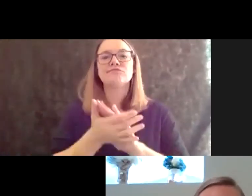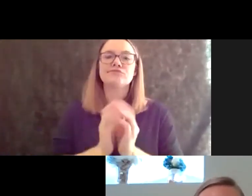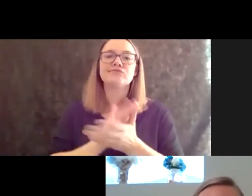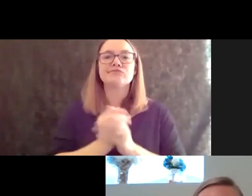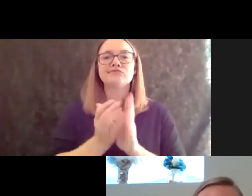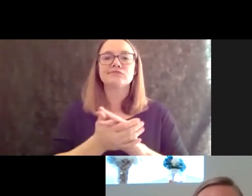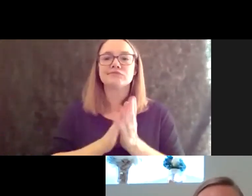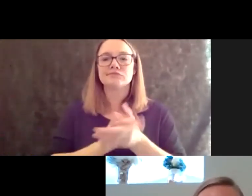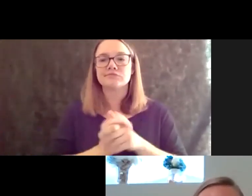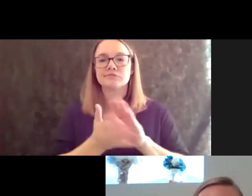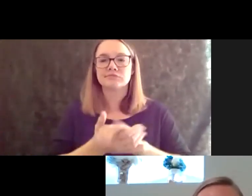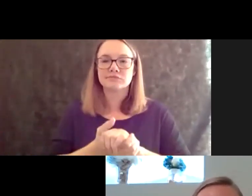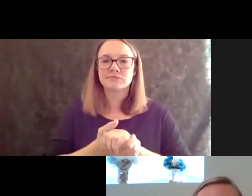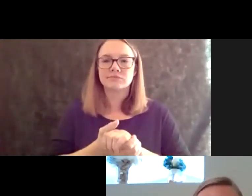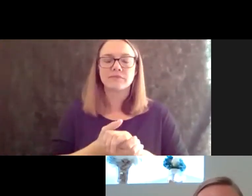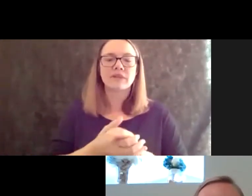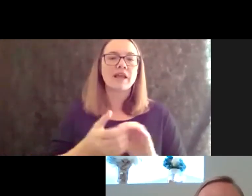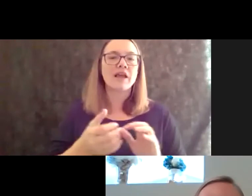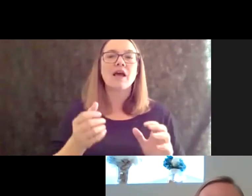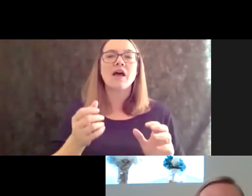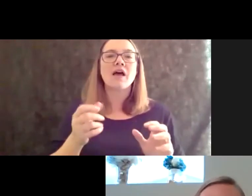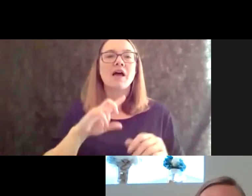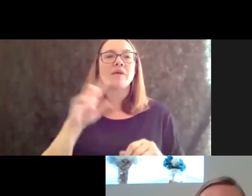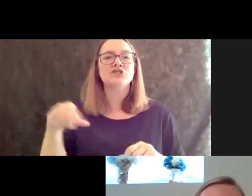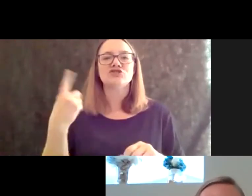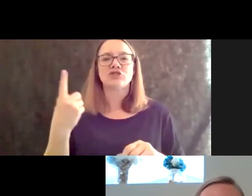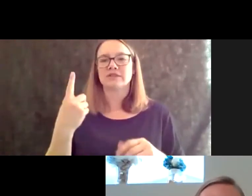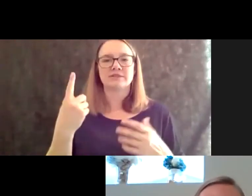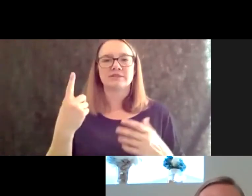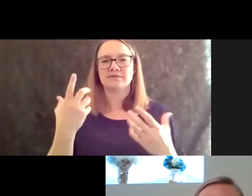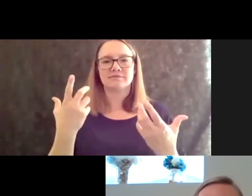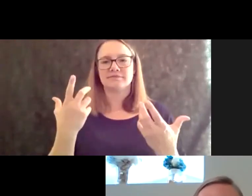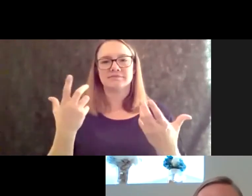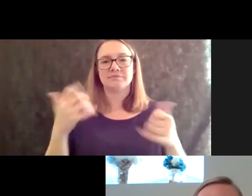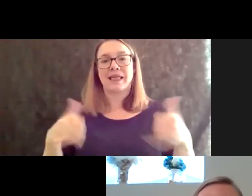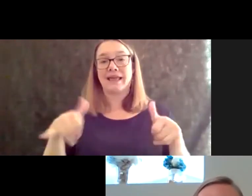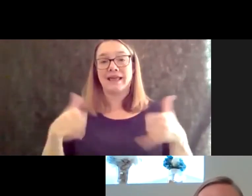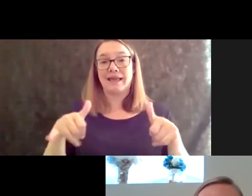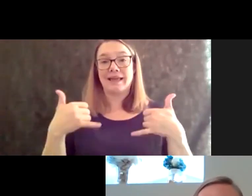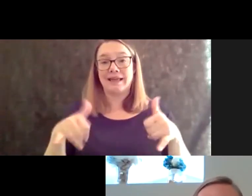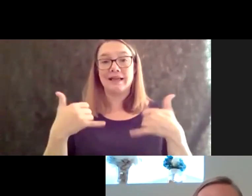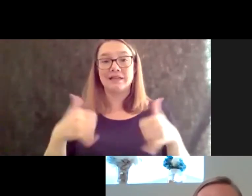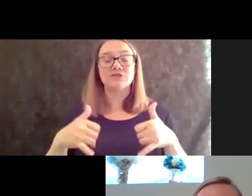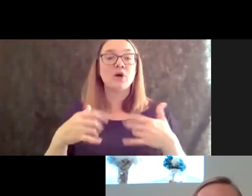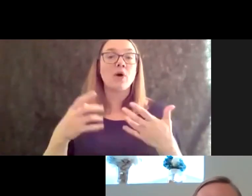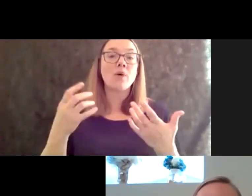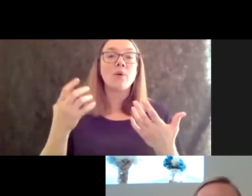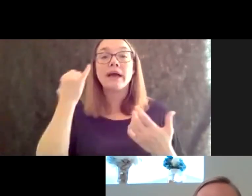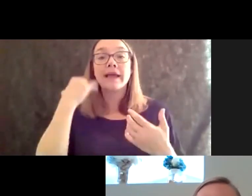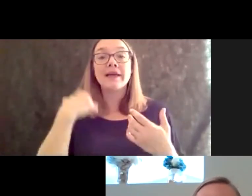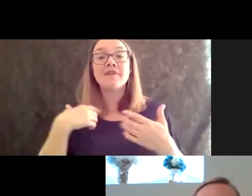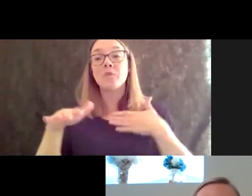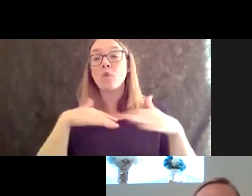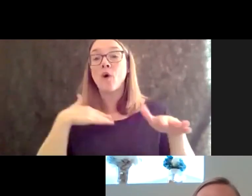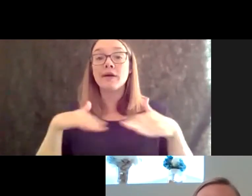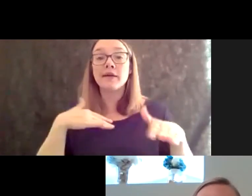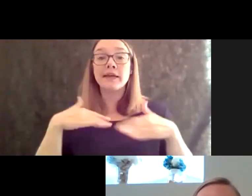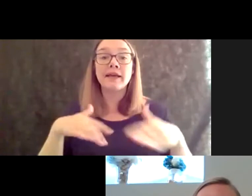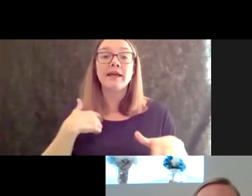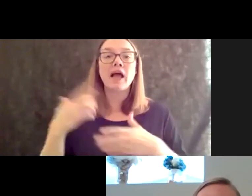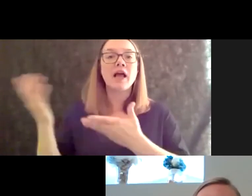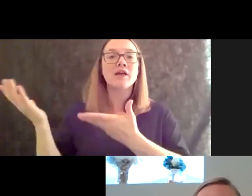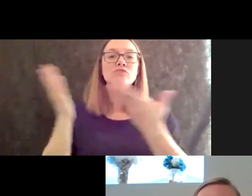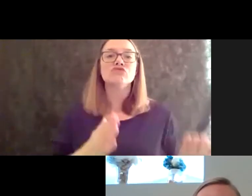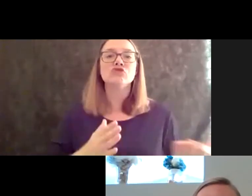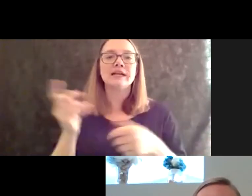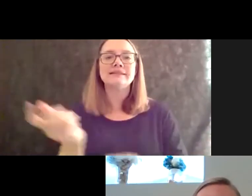just engaging my senses. I also carry around a tennis ball. So if I'm out on a walk, I could just bounce it